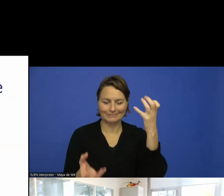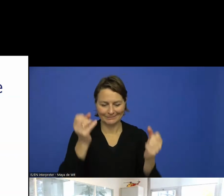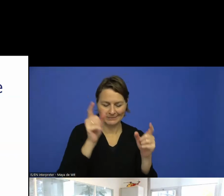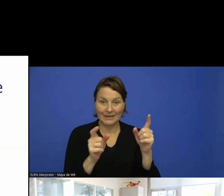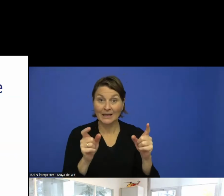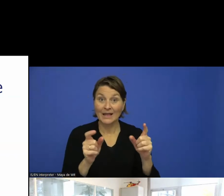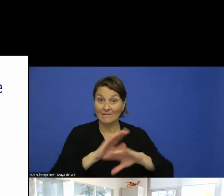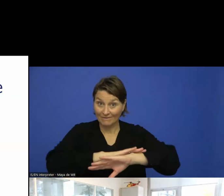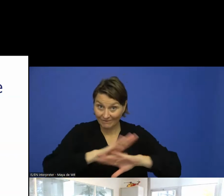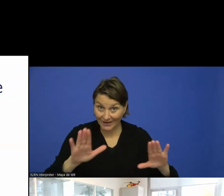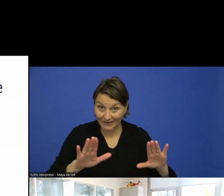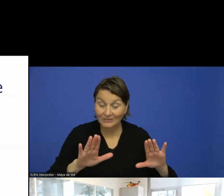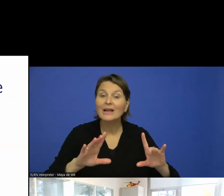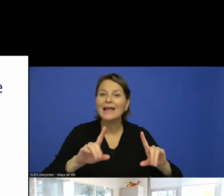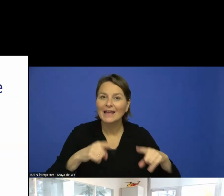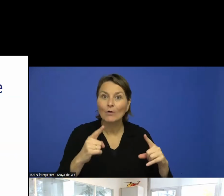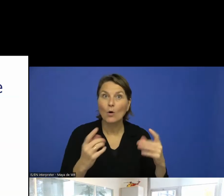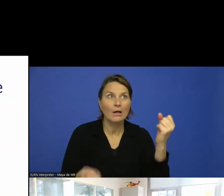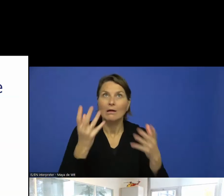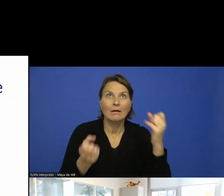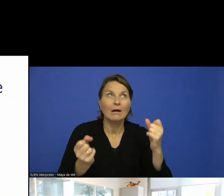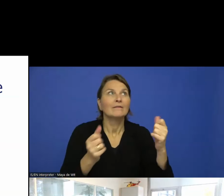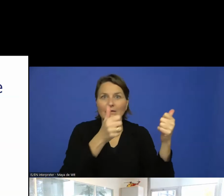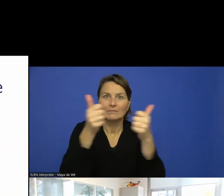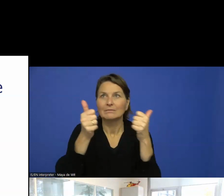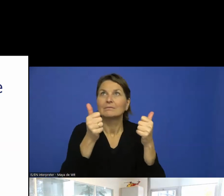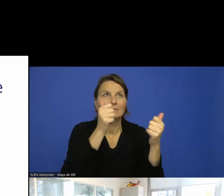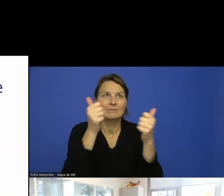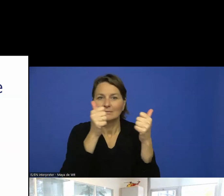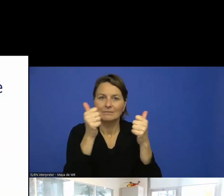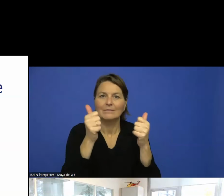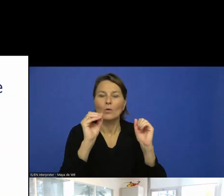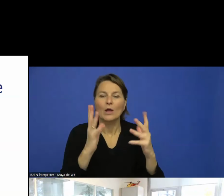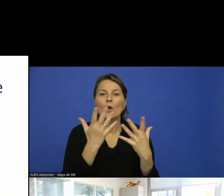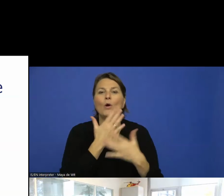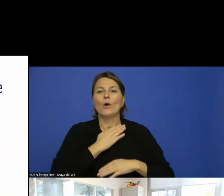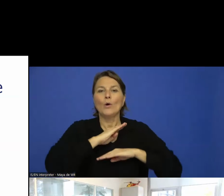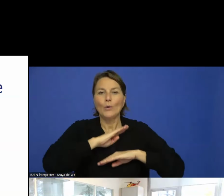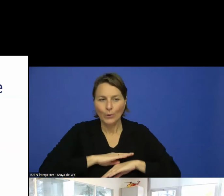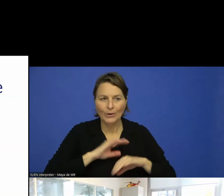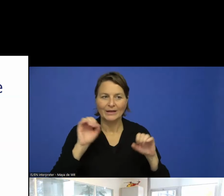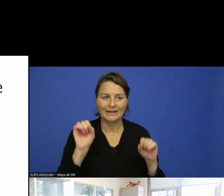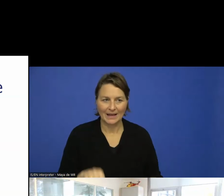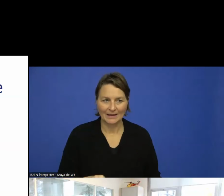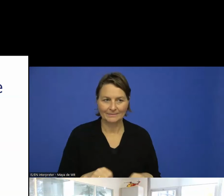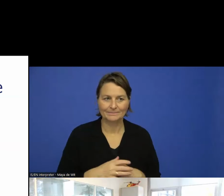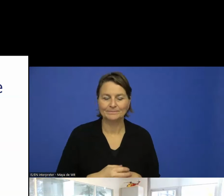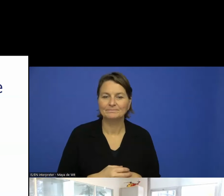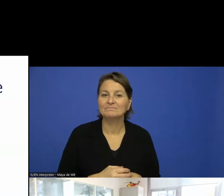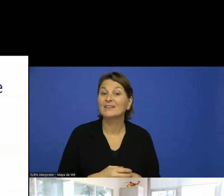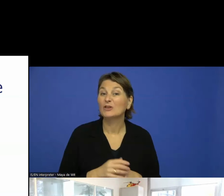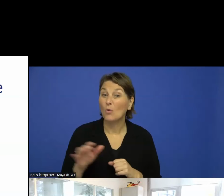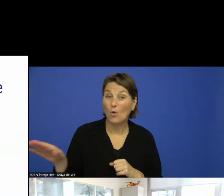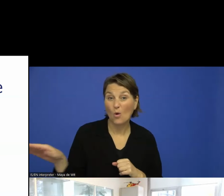we can keep all the balls in the air: people, systems, design, and risk. And we can put all of those